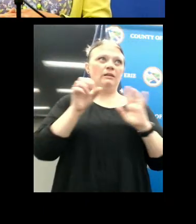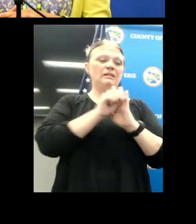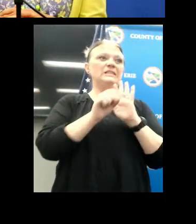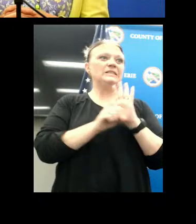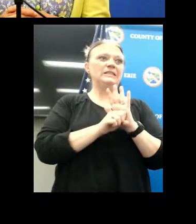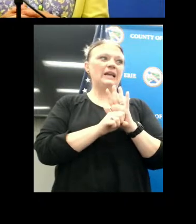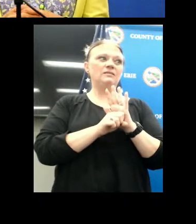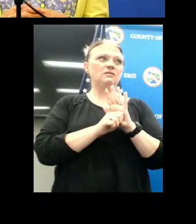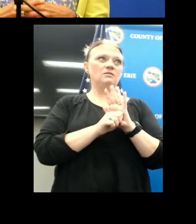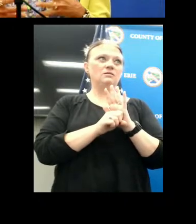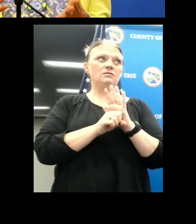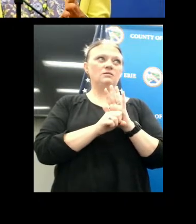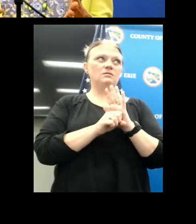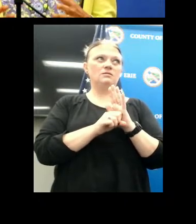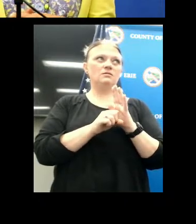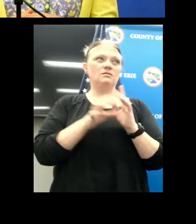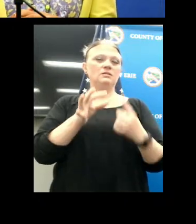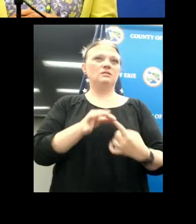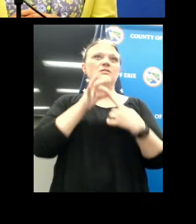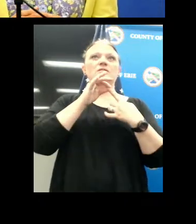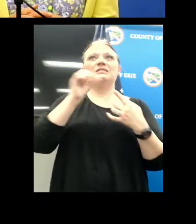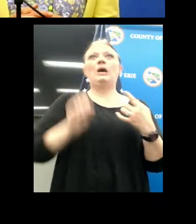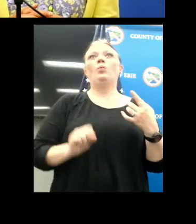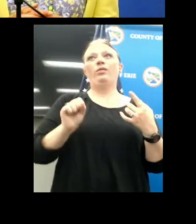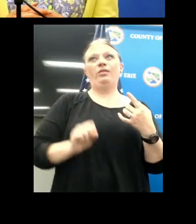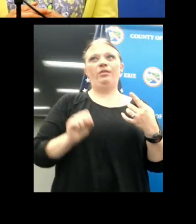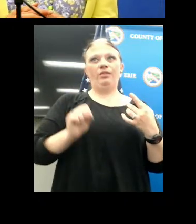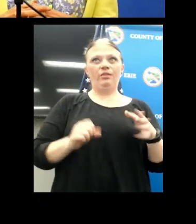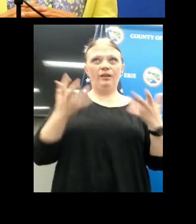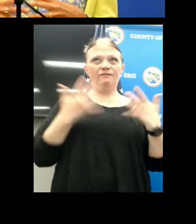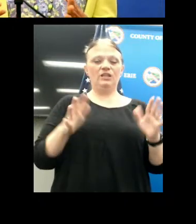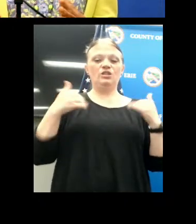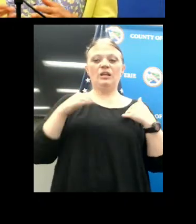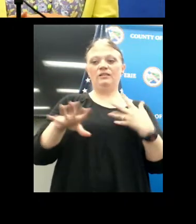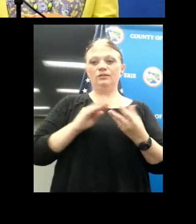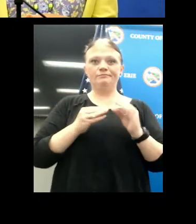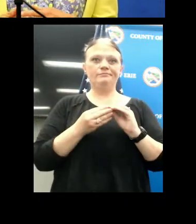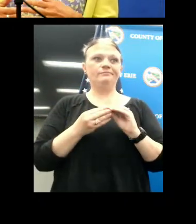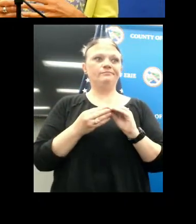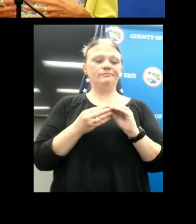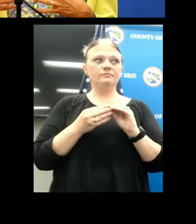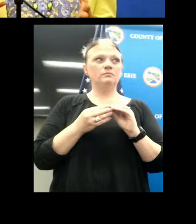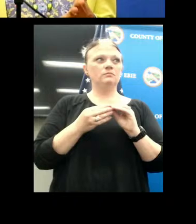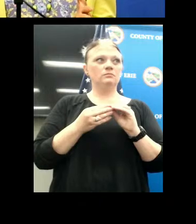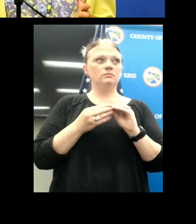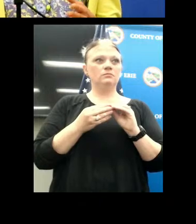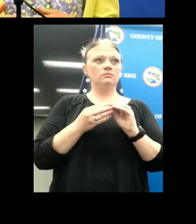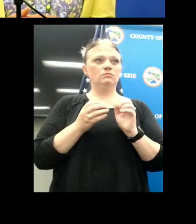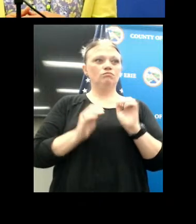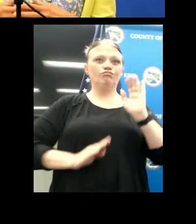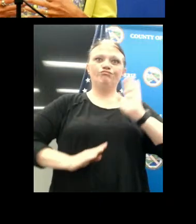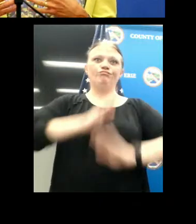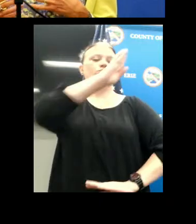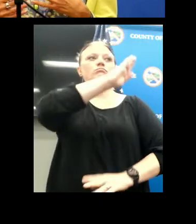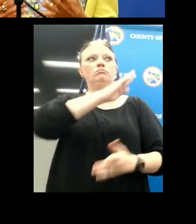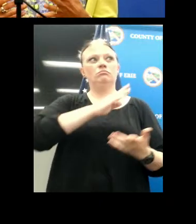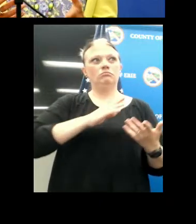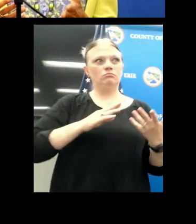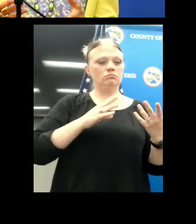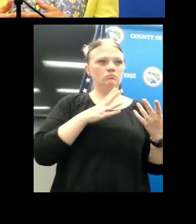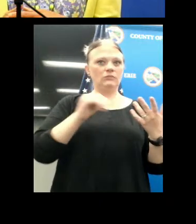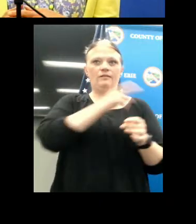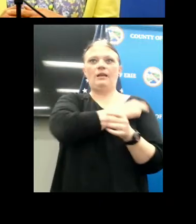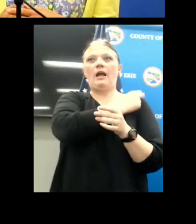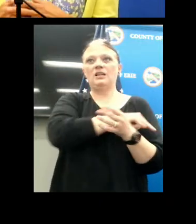states especially in the South, that have had their numbers explode and